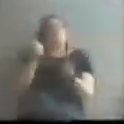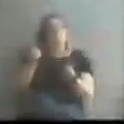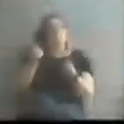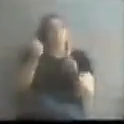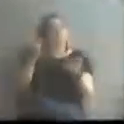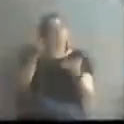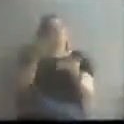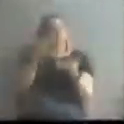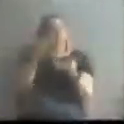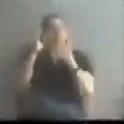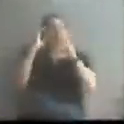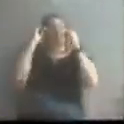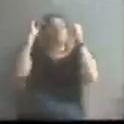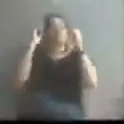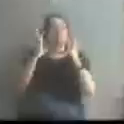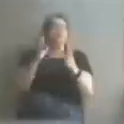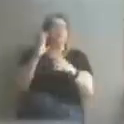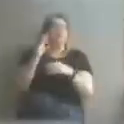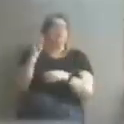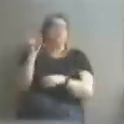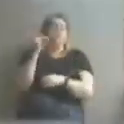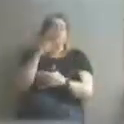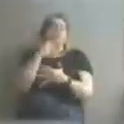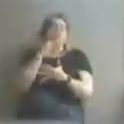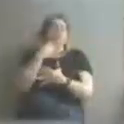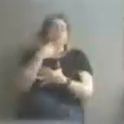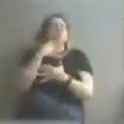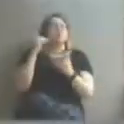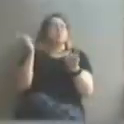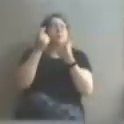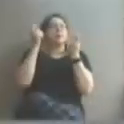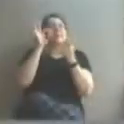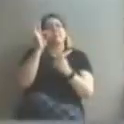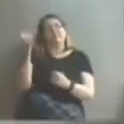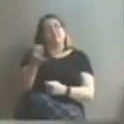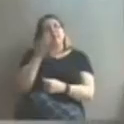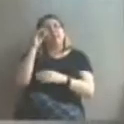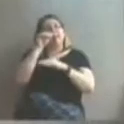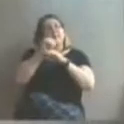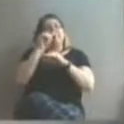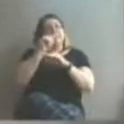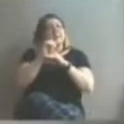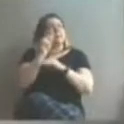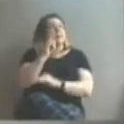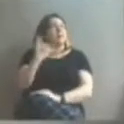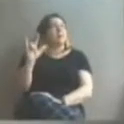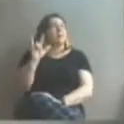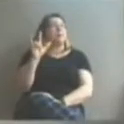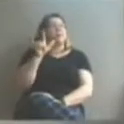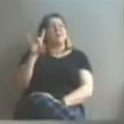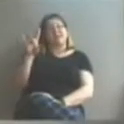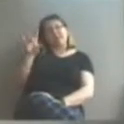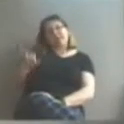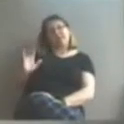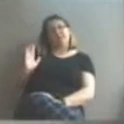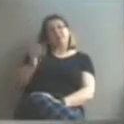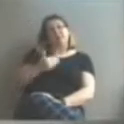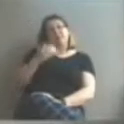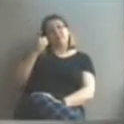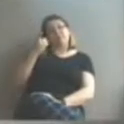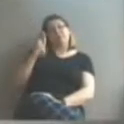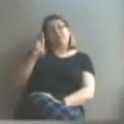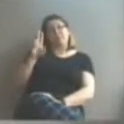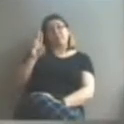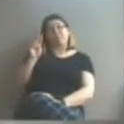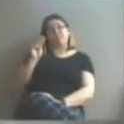educators of color celebrated on Friday evening, April 28th. And this is our own Dr. Marco Munoz being